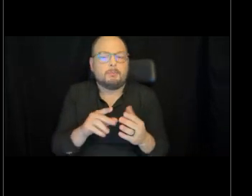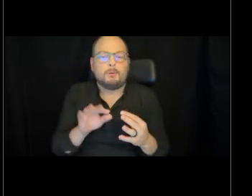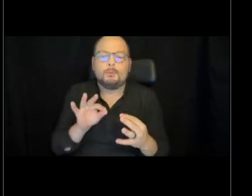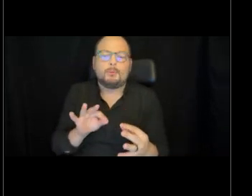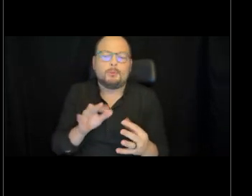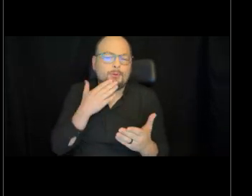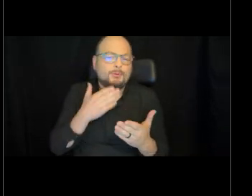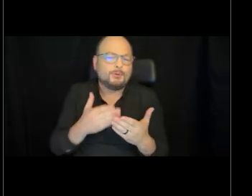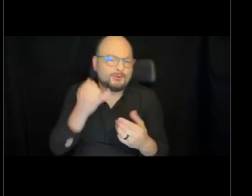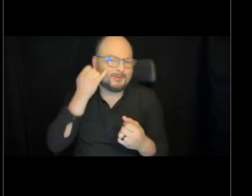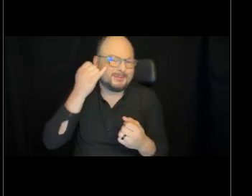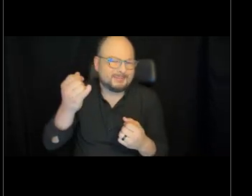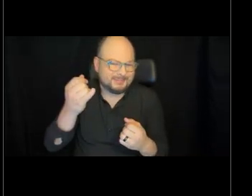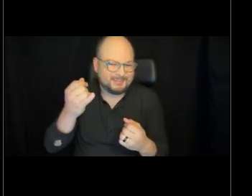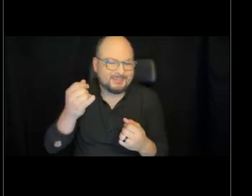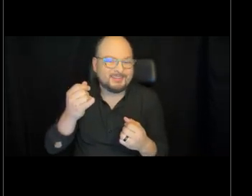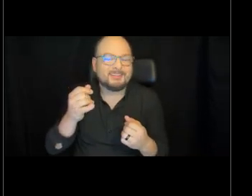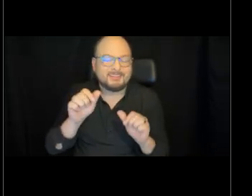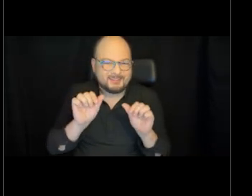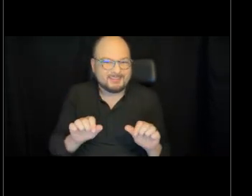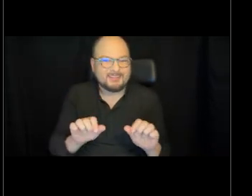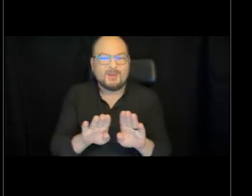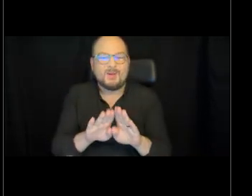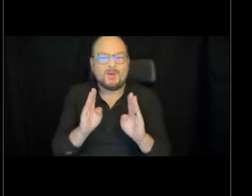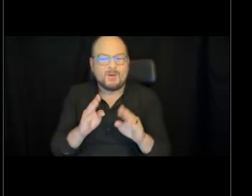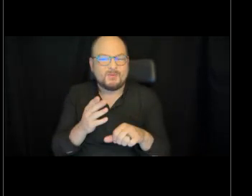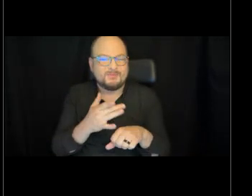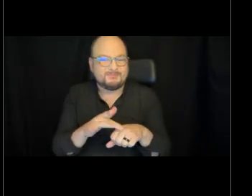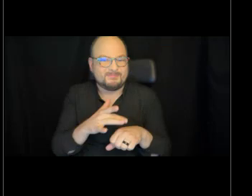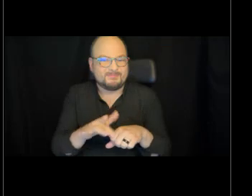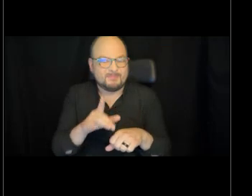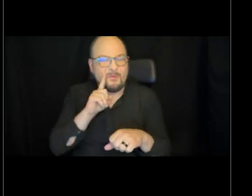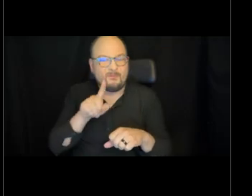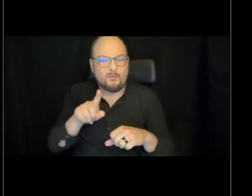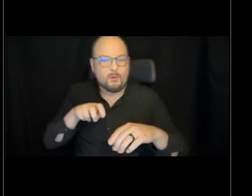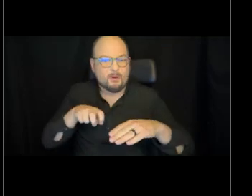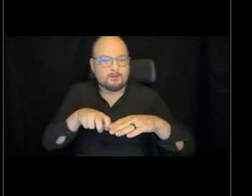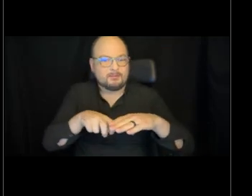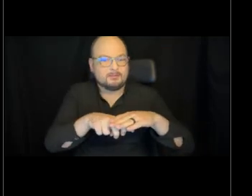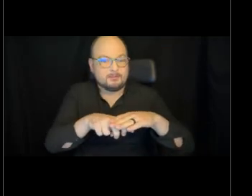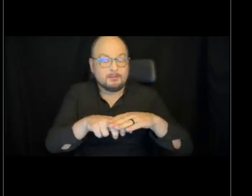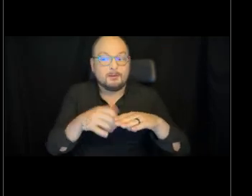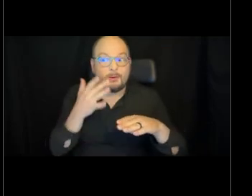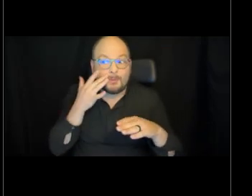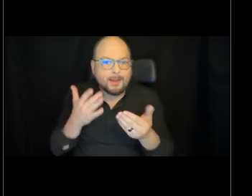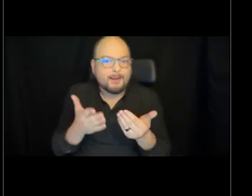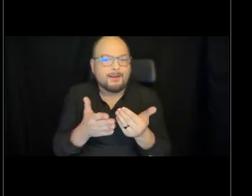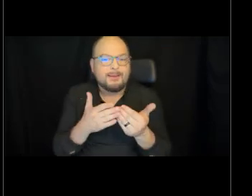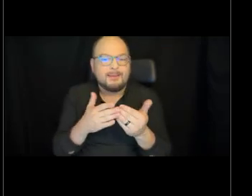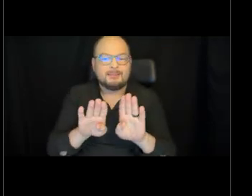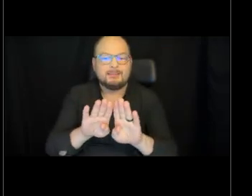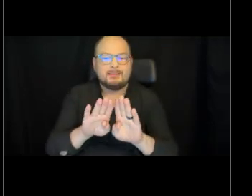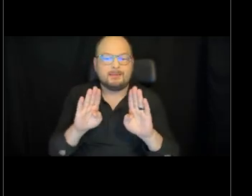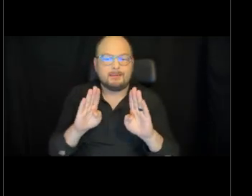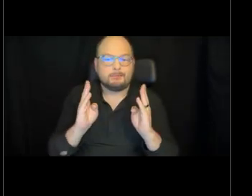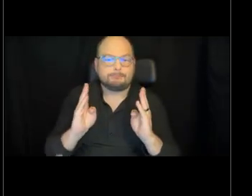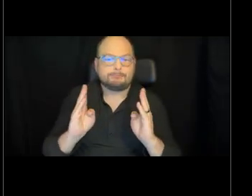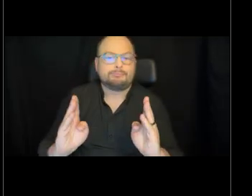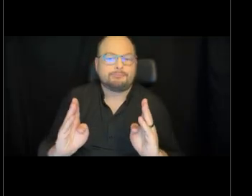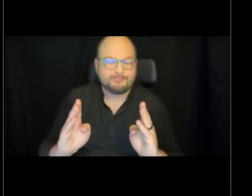method to conceal knee space because the doors are self-storing and no part of the